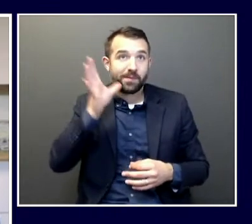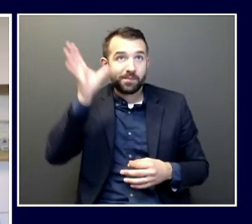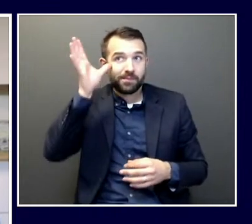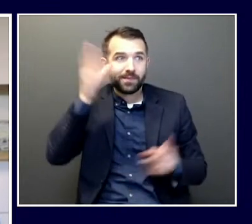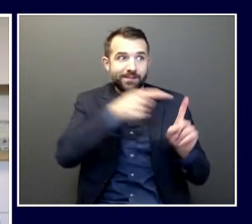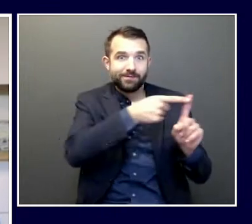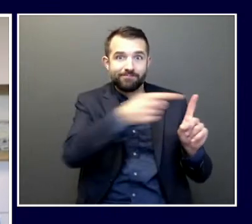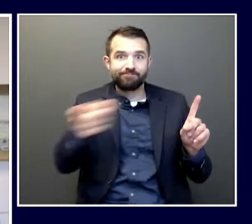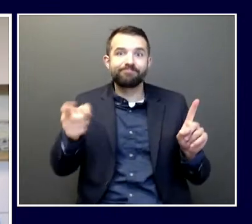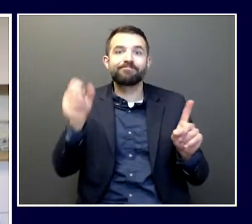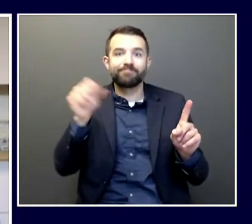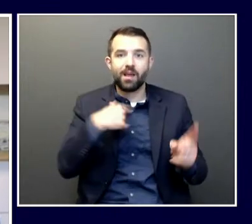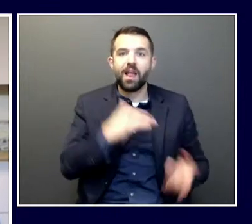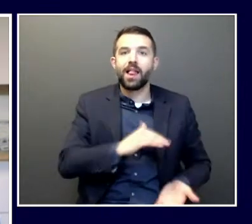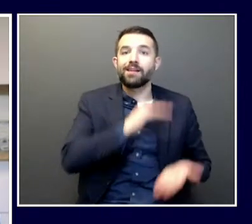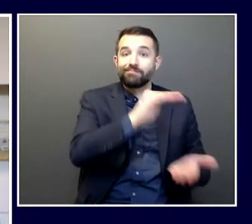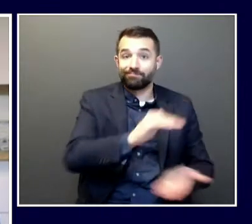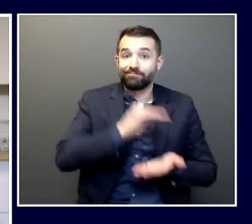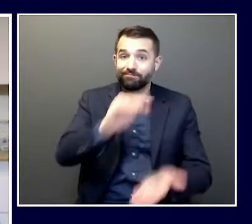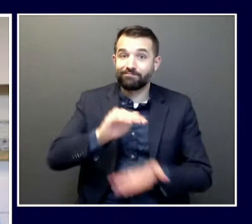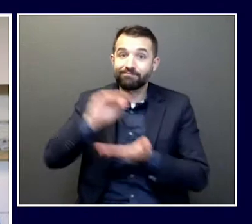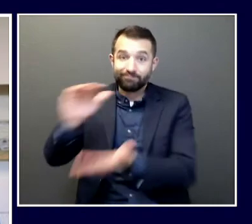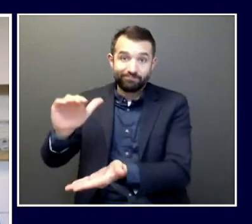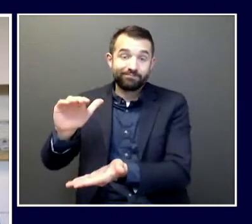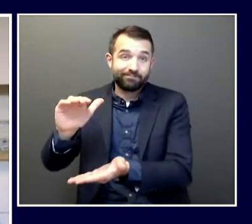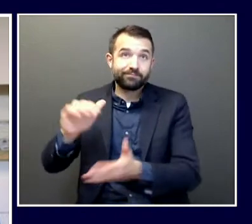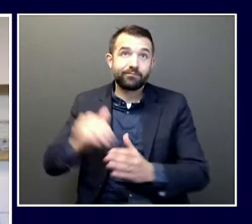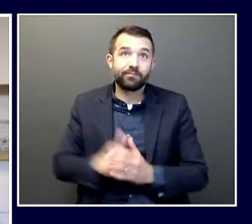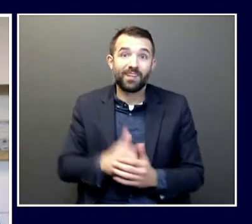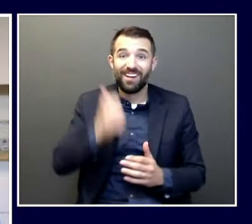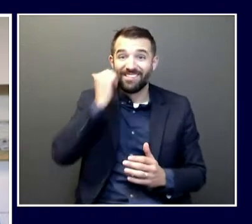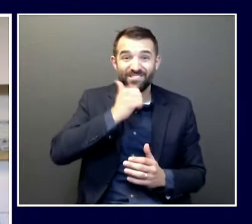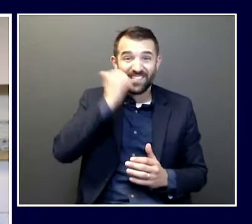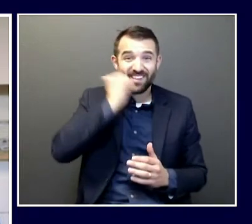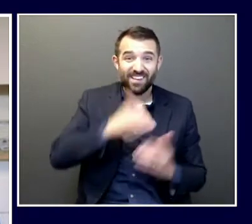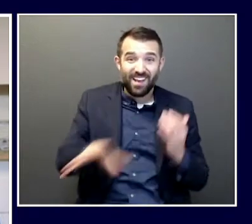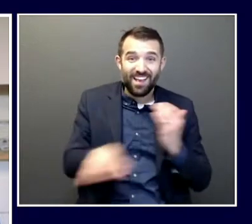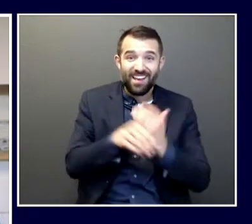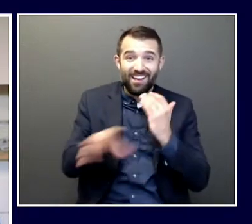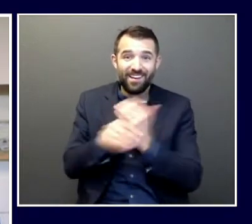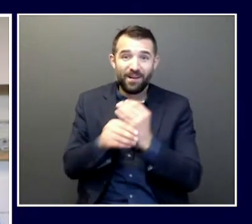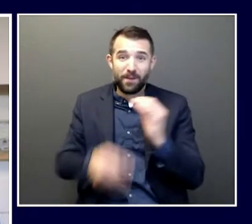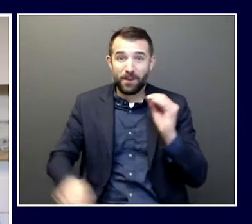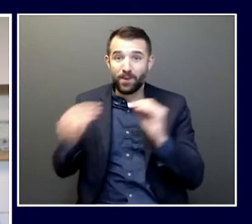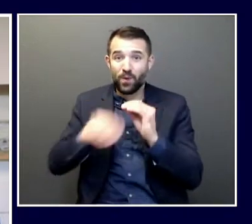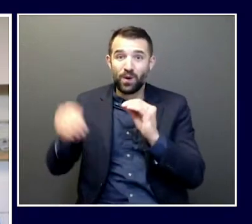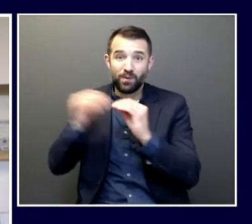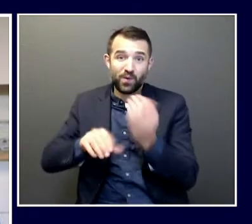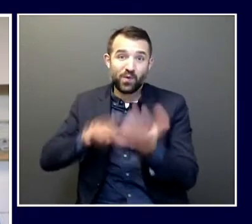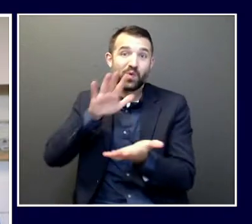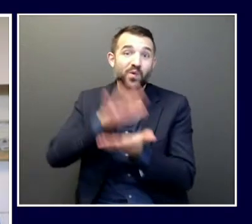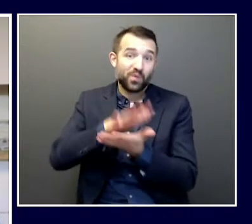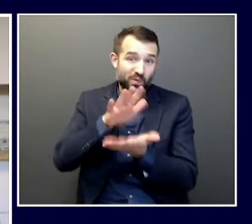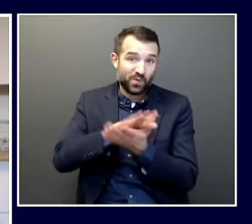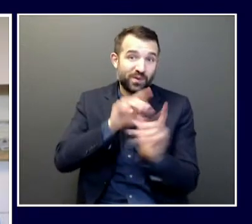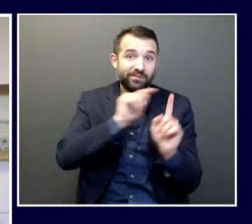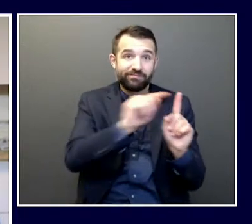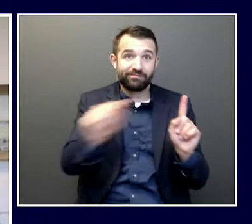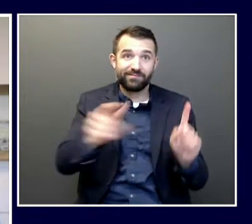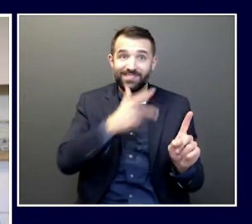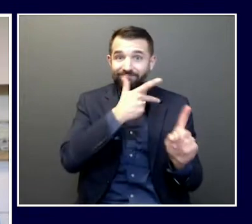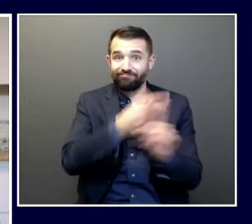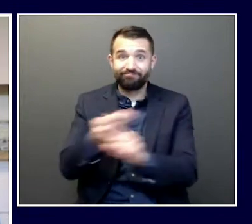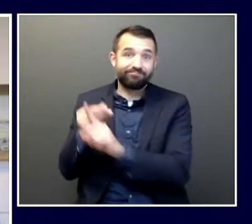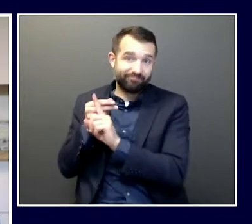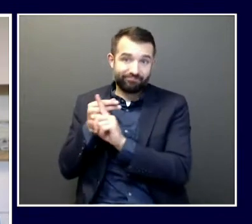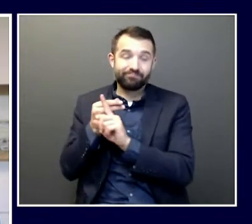coming online. Every single day, we're adding more school-based clinics. This morning, we started the list in the 130s. It's